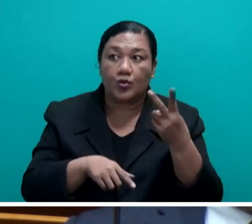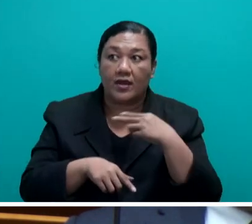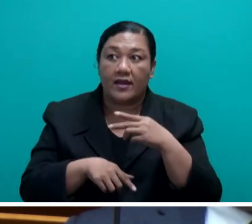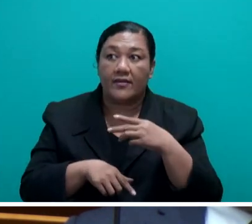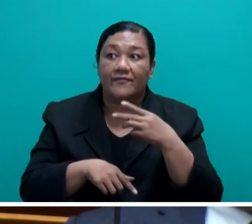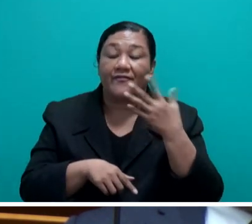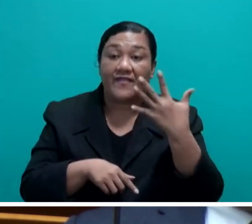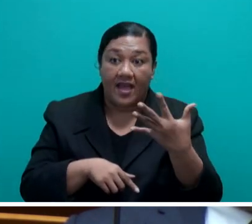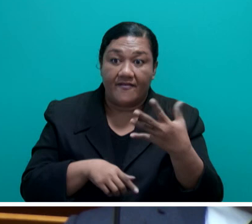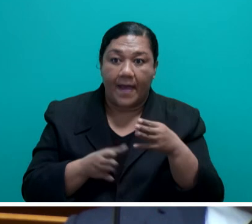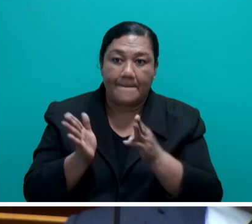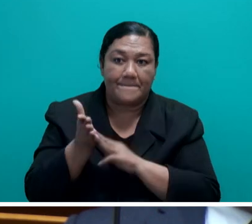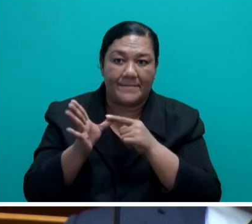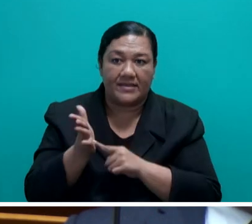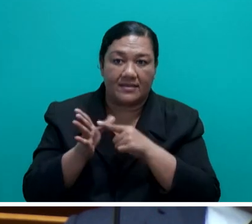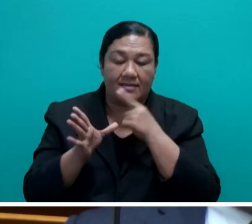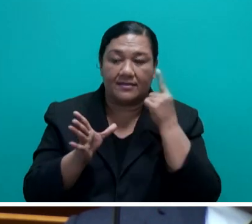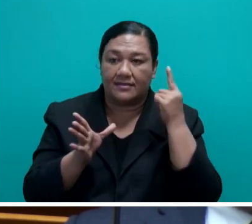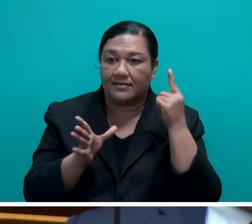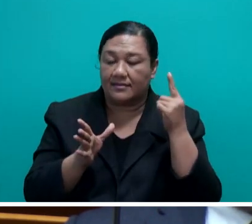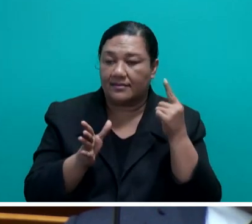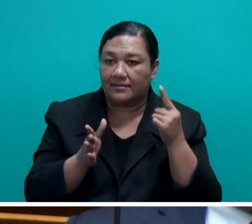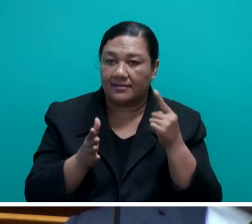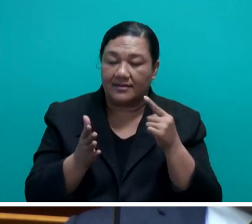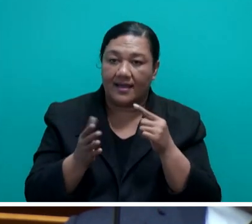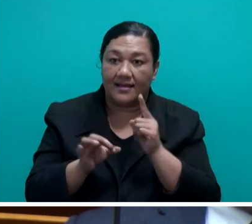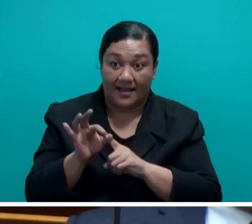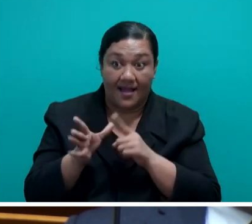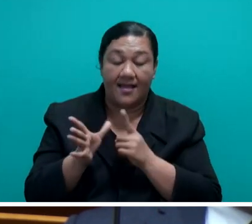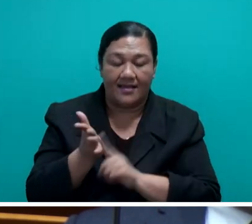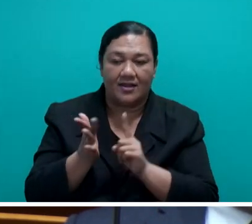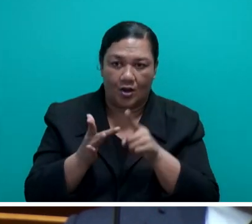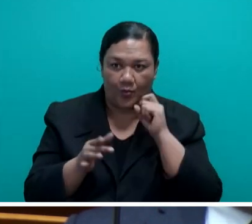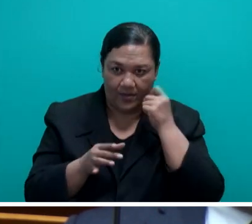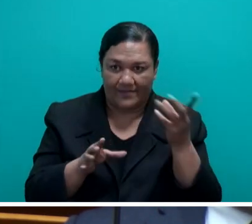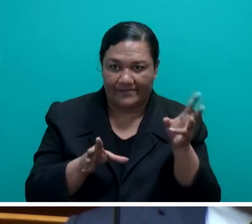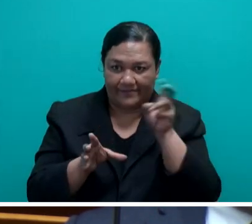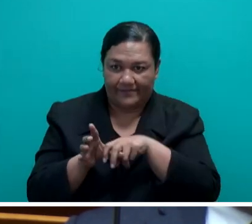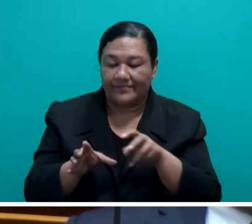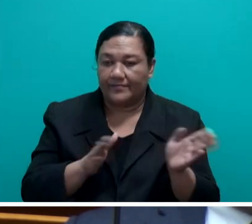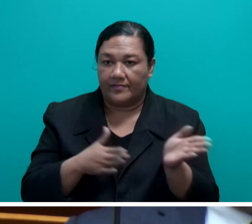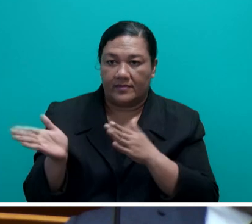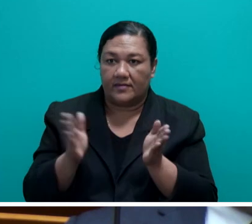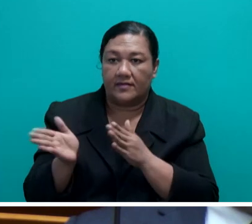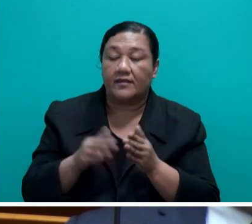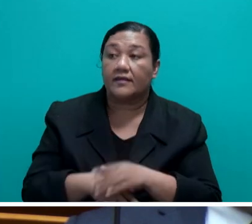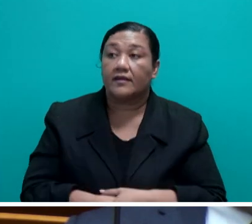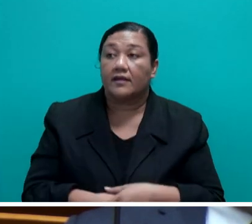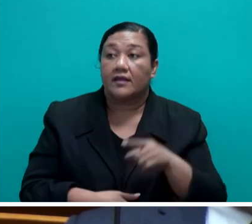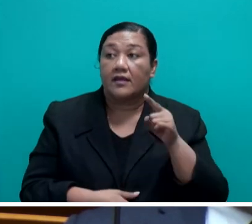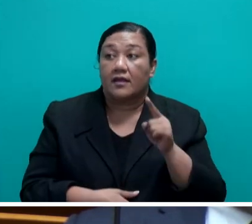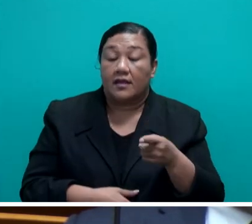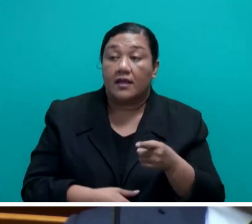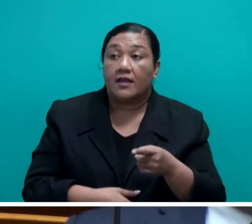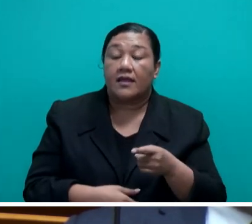proposed logging site. Madam Deputy Speaker, discussion is in progress with the rediversion of the initiative above towards the building